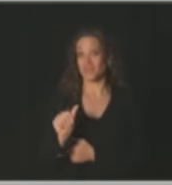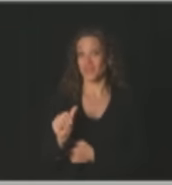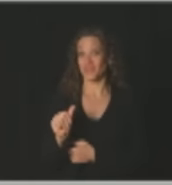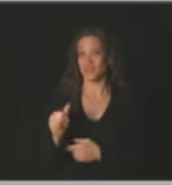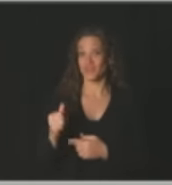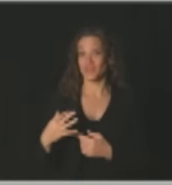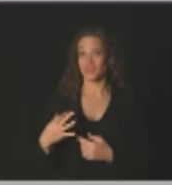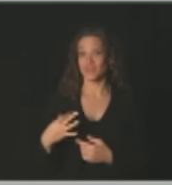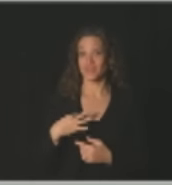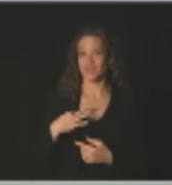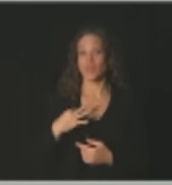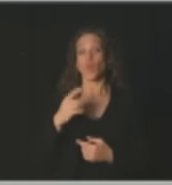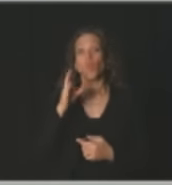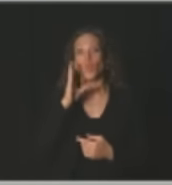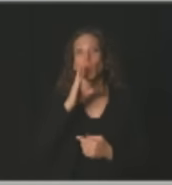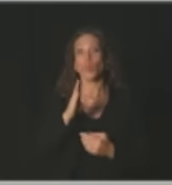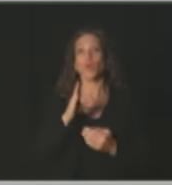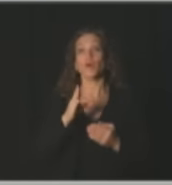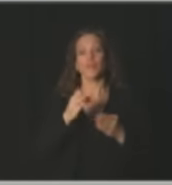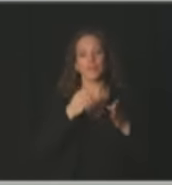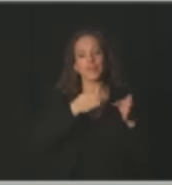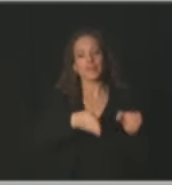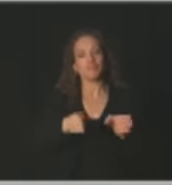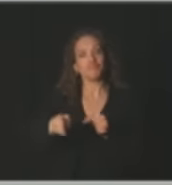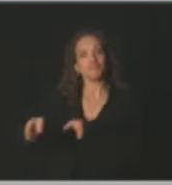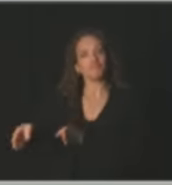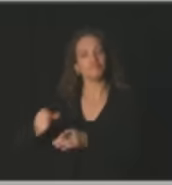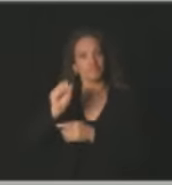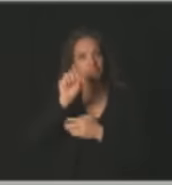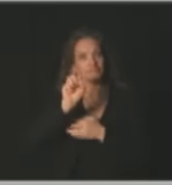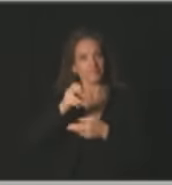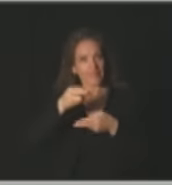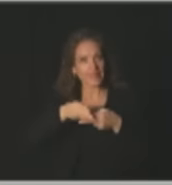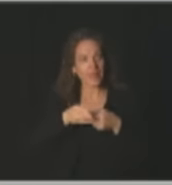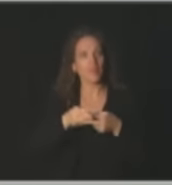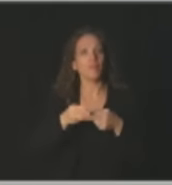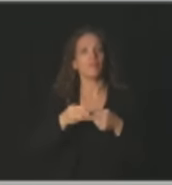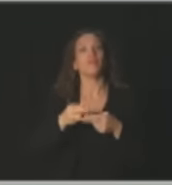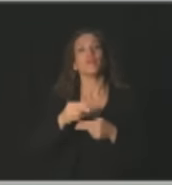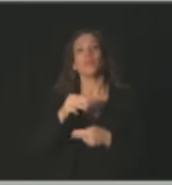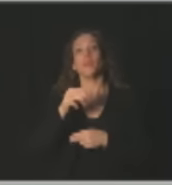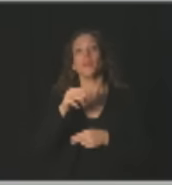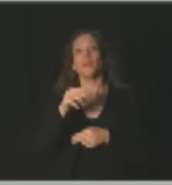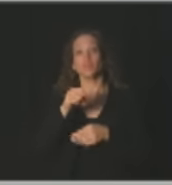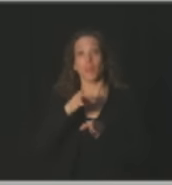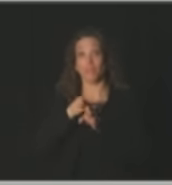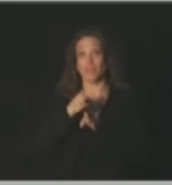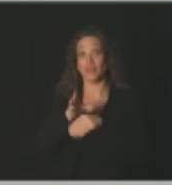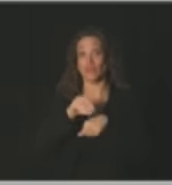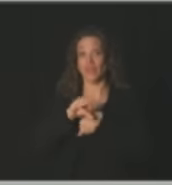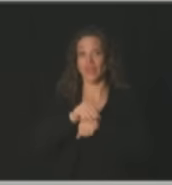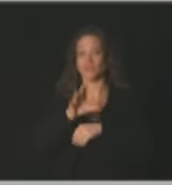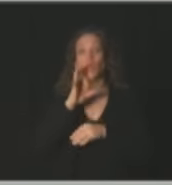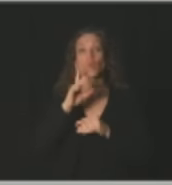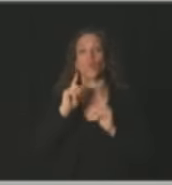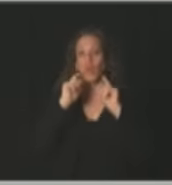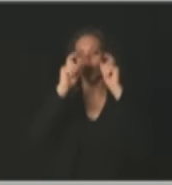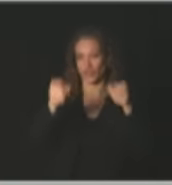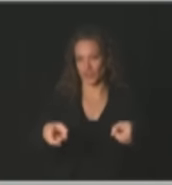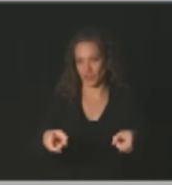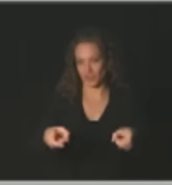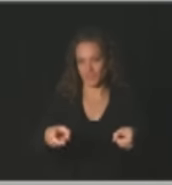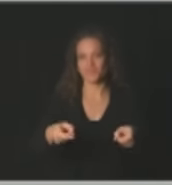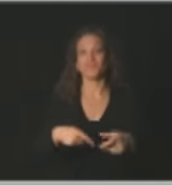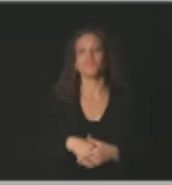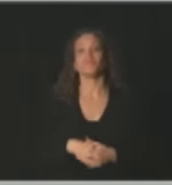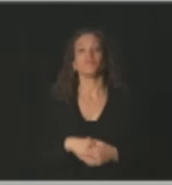today. As they approach the podium, their name will be read and they will be hooded by their major advisor, receive their certificate, have